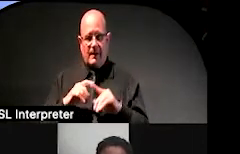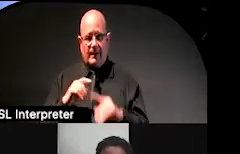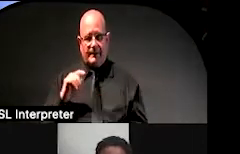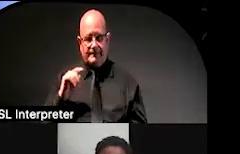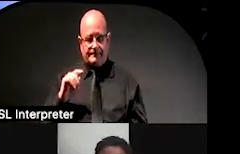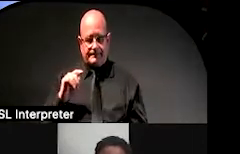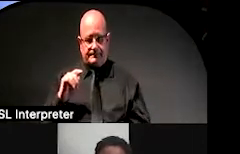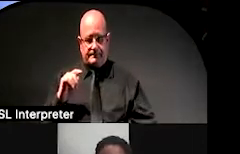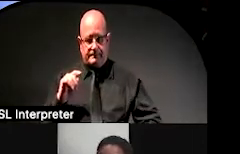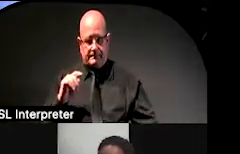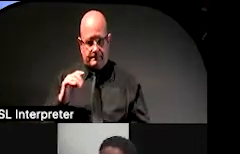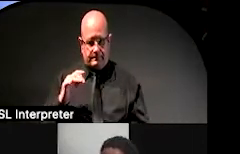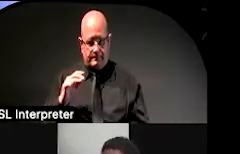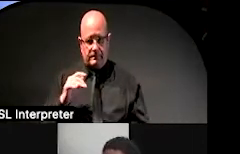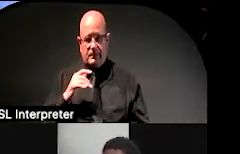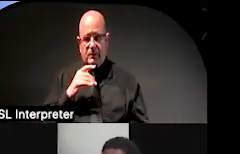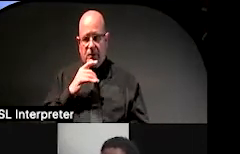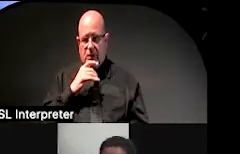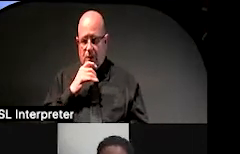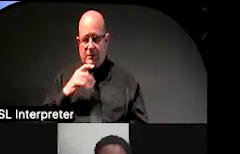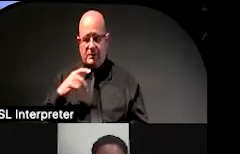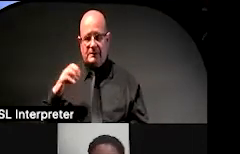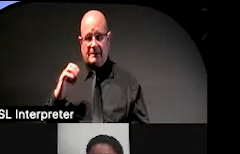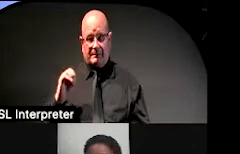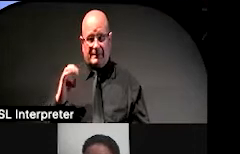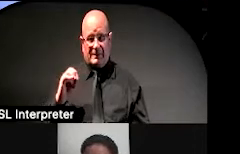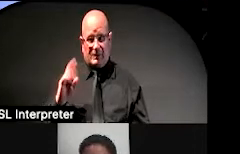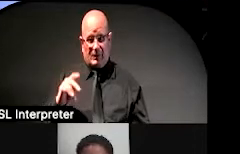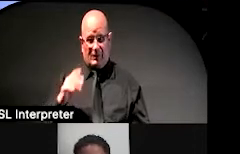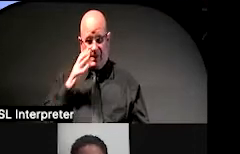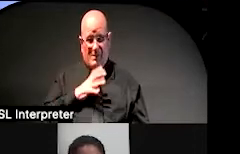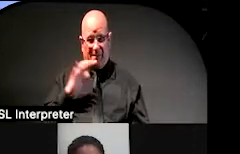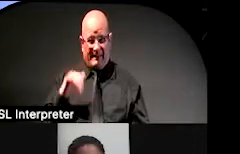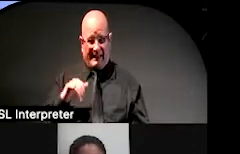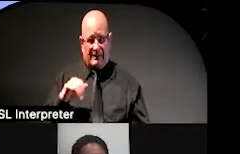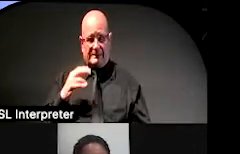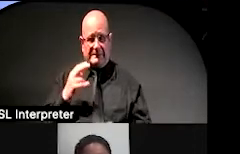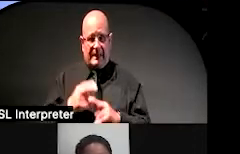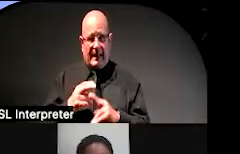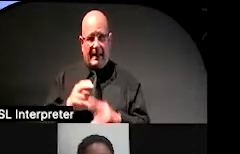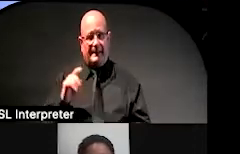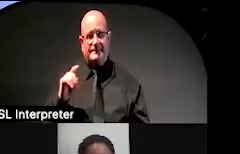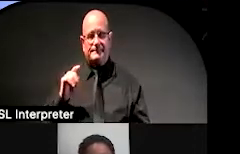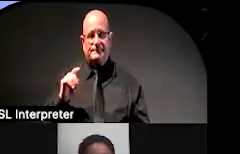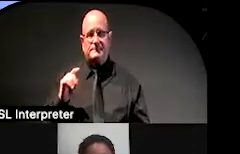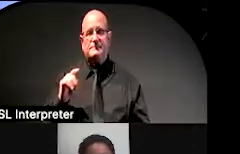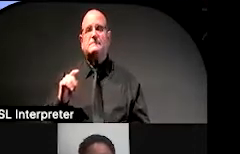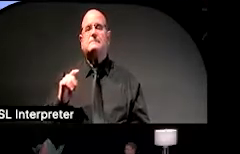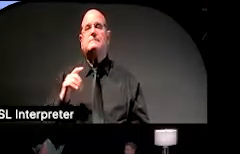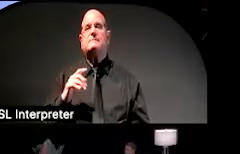surrounded who was in the Peace Corps, the young lady who was in the Peace Corps. I can't think of her name, and